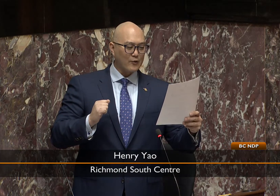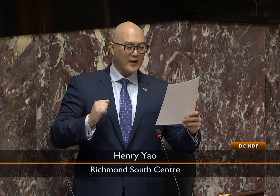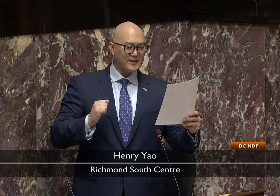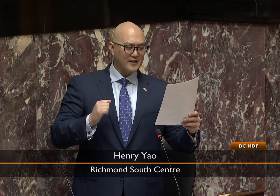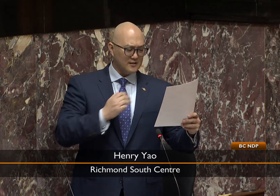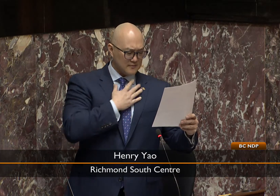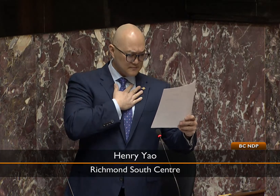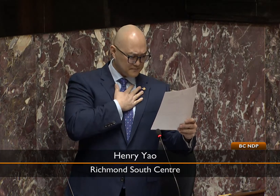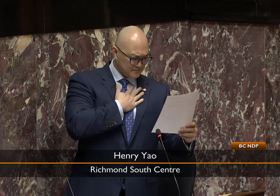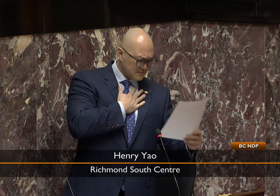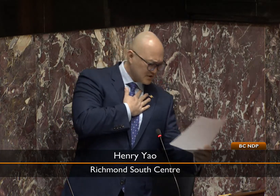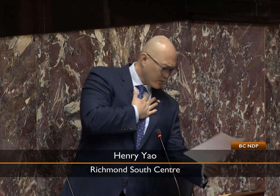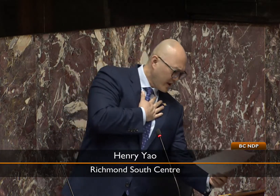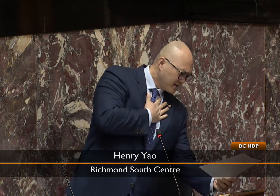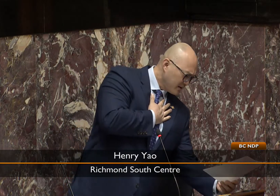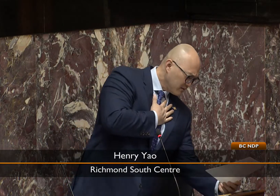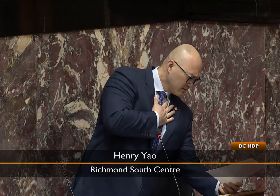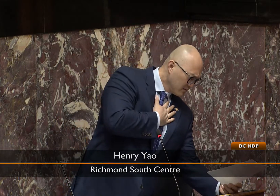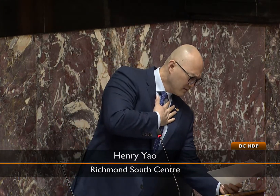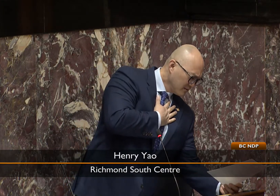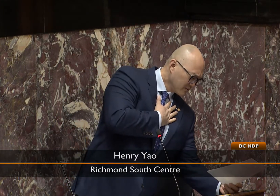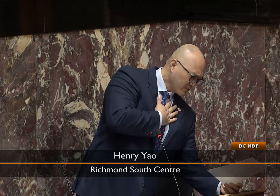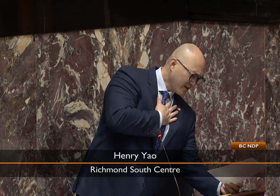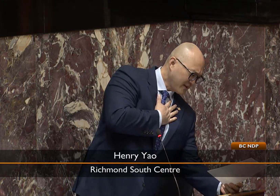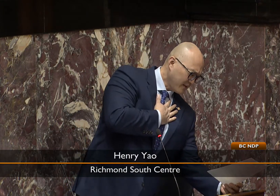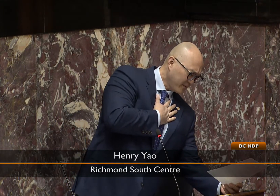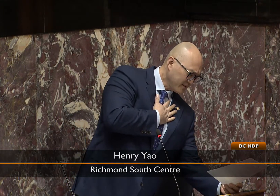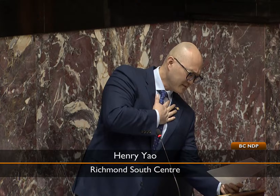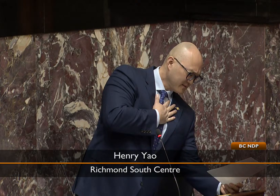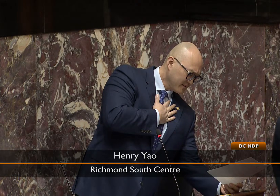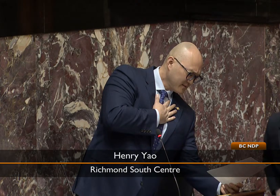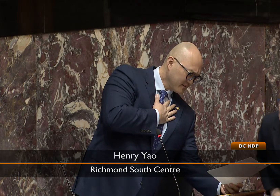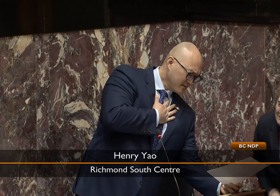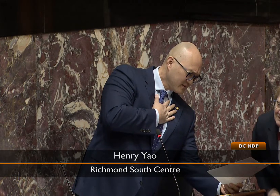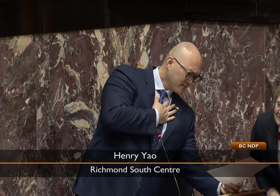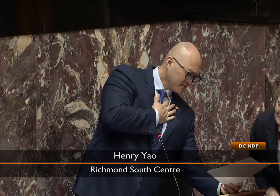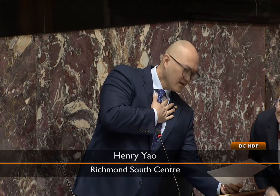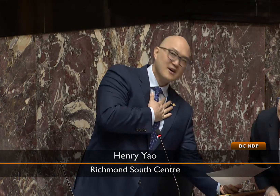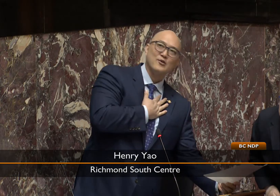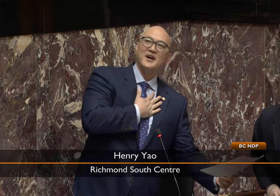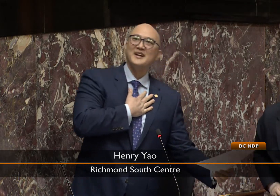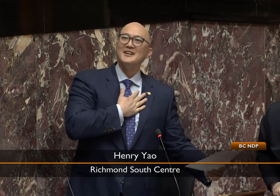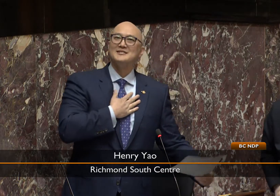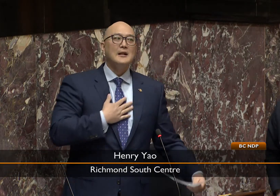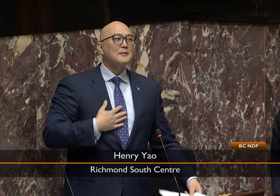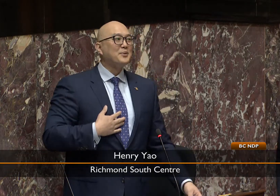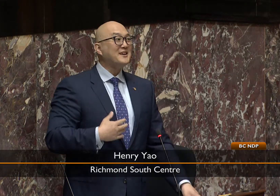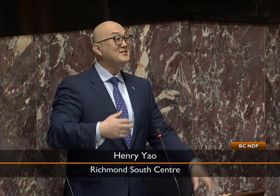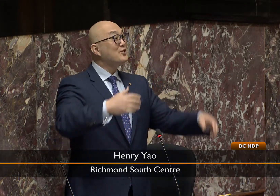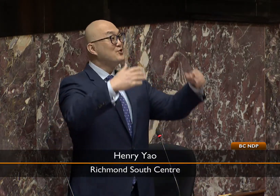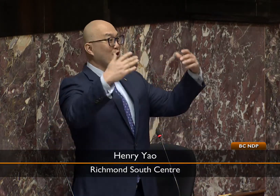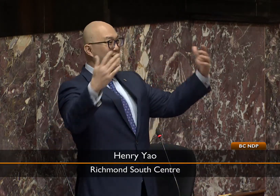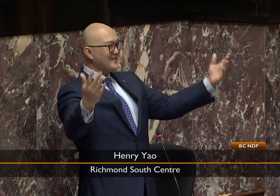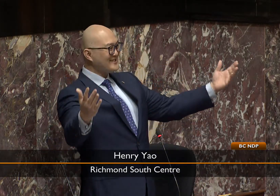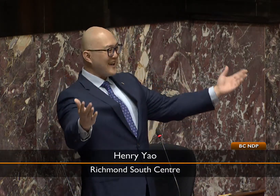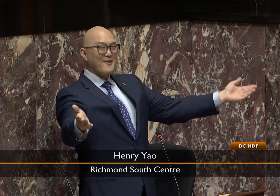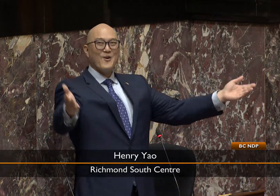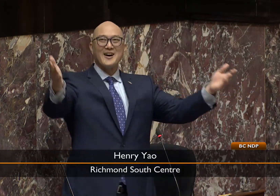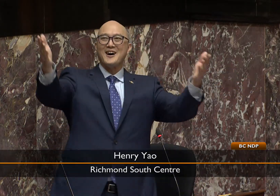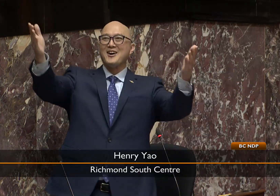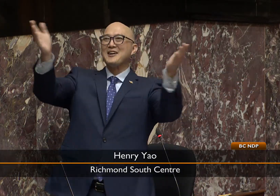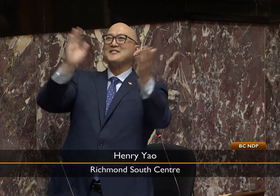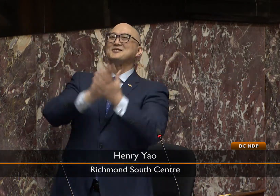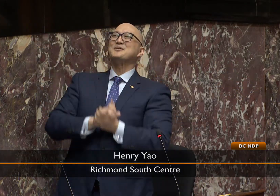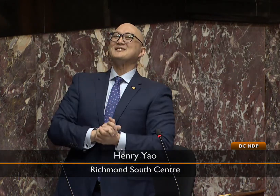all from grade 18? Grade 10, right? Grade 10s, please join us